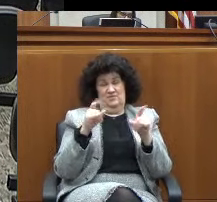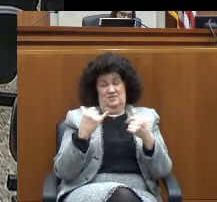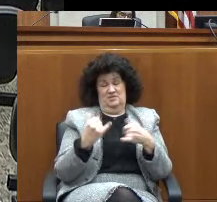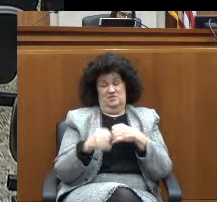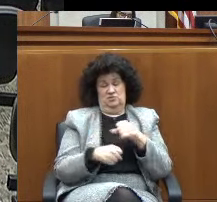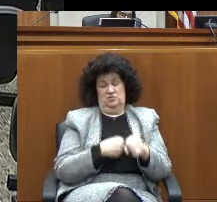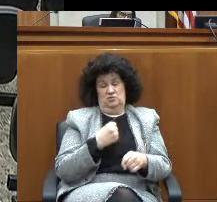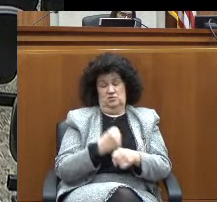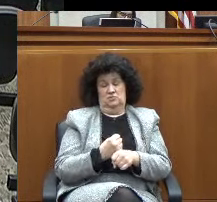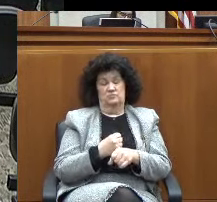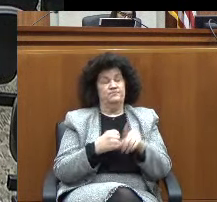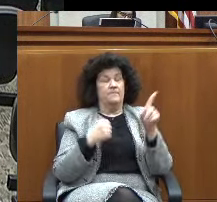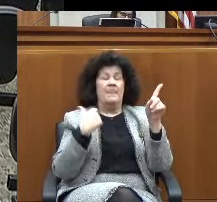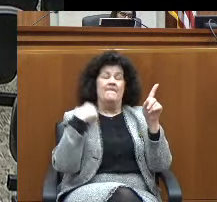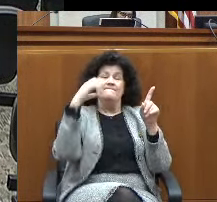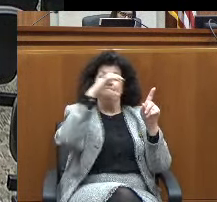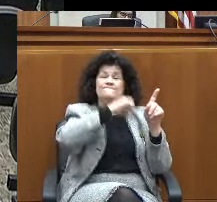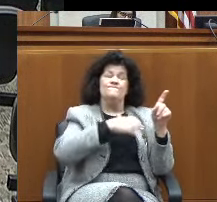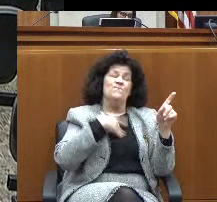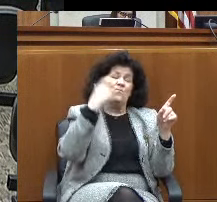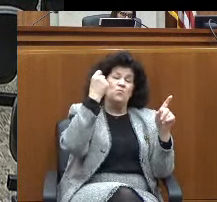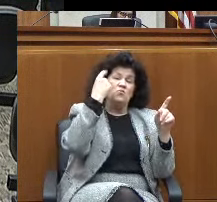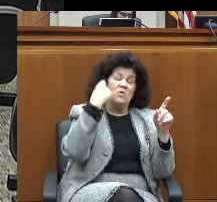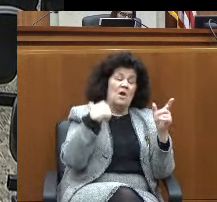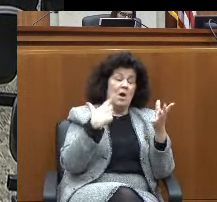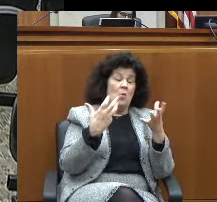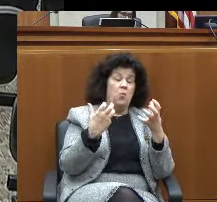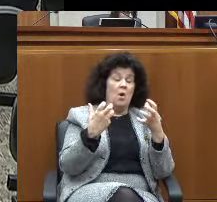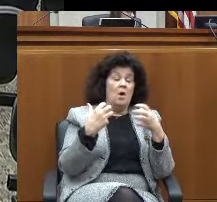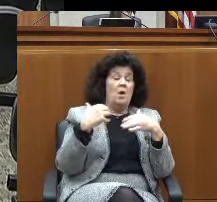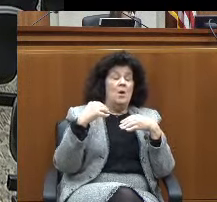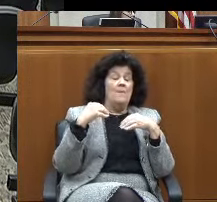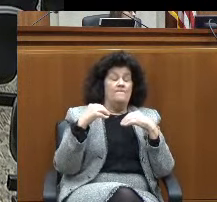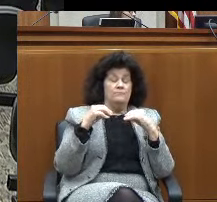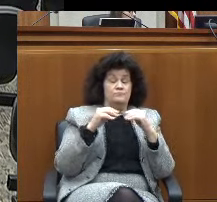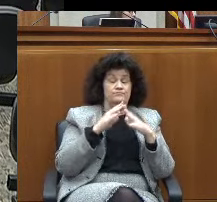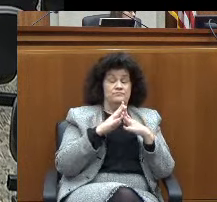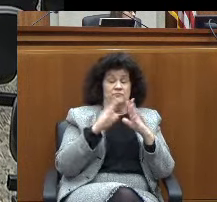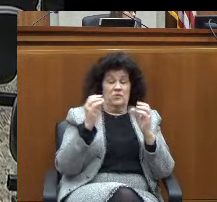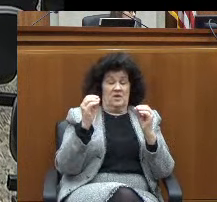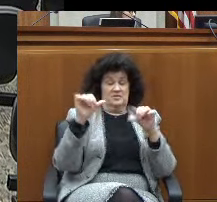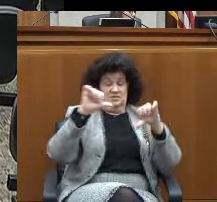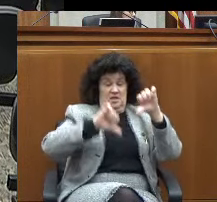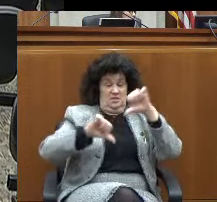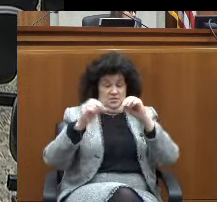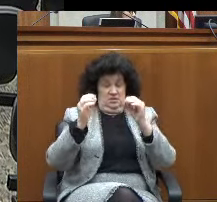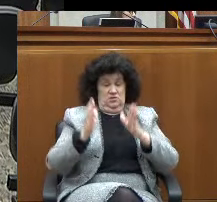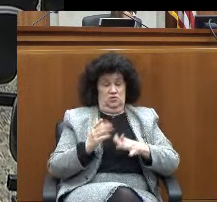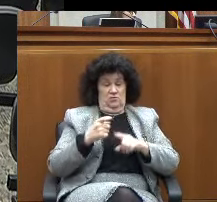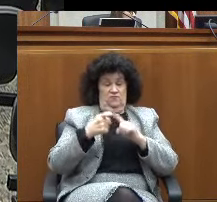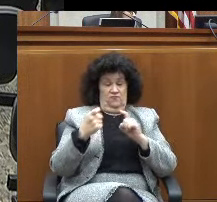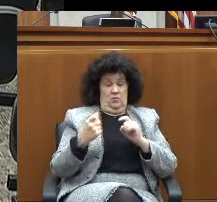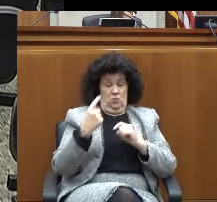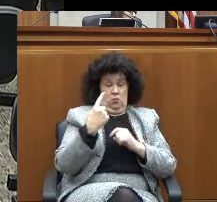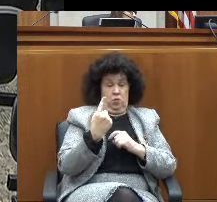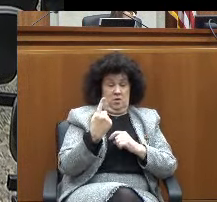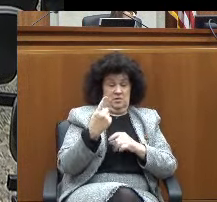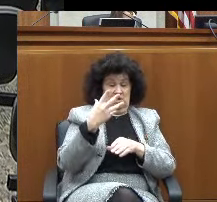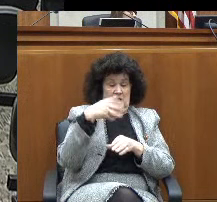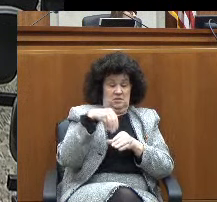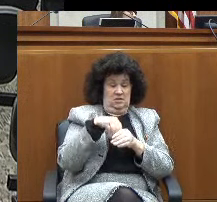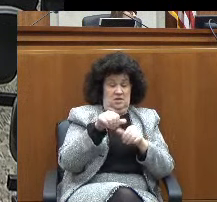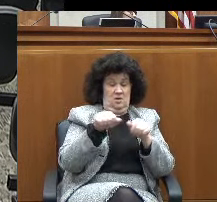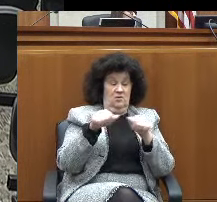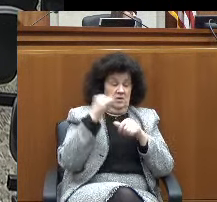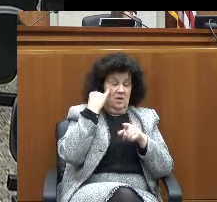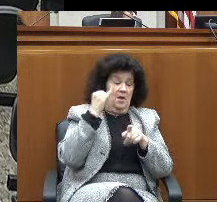year. I guess my understanding was, I would want to move a science teacher from one content area to another.